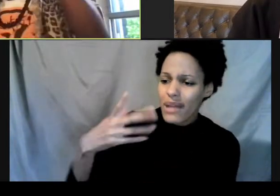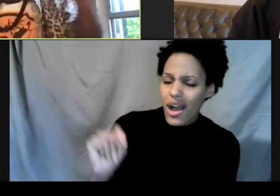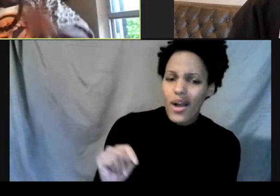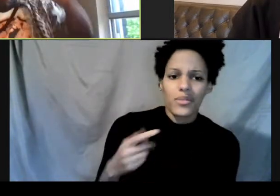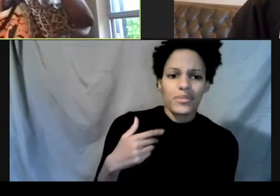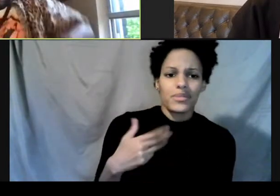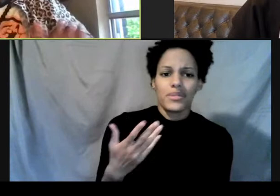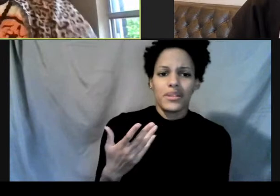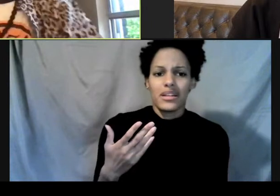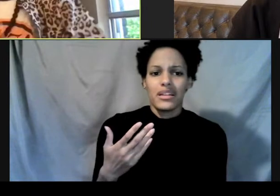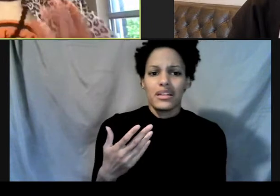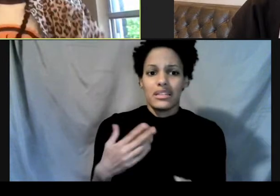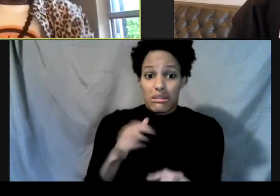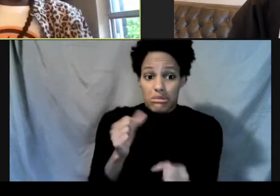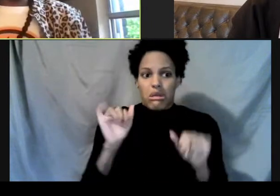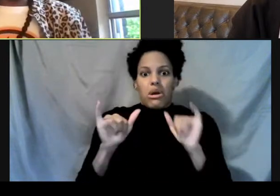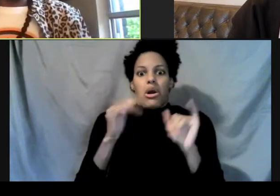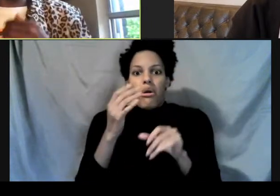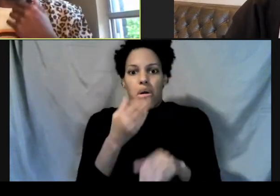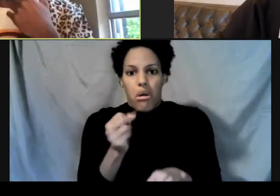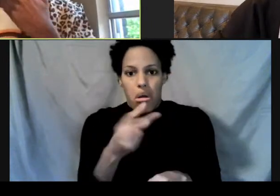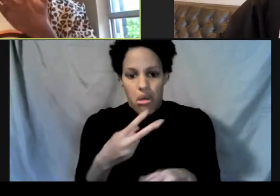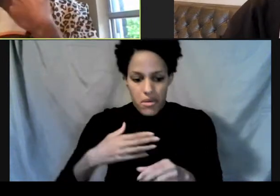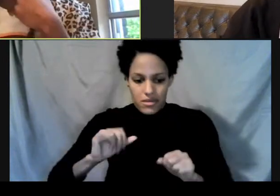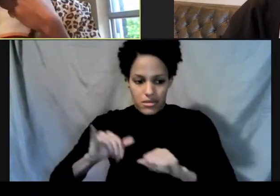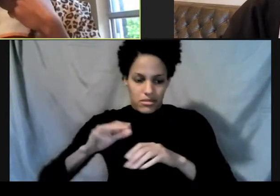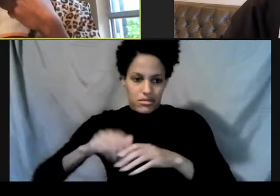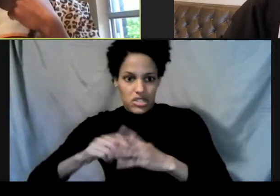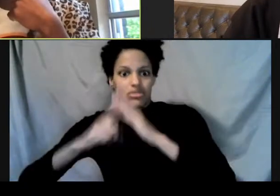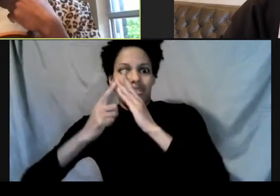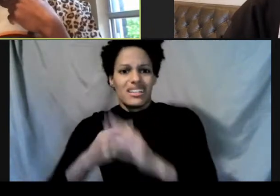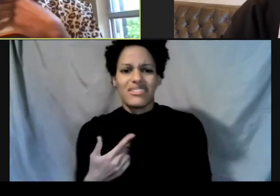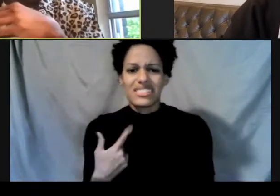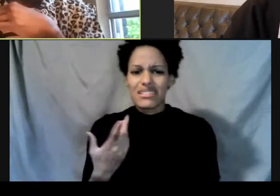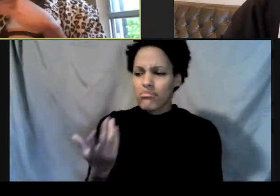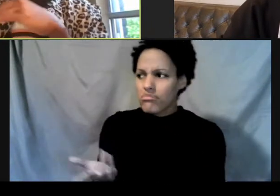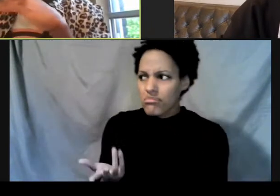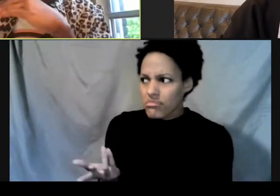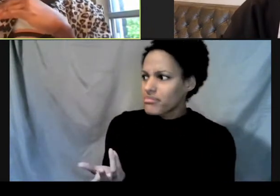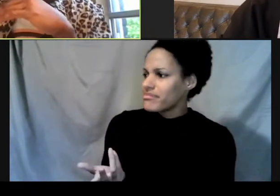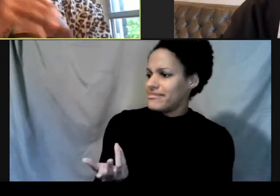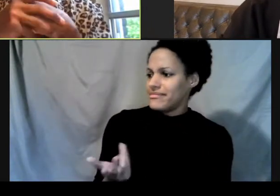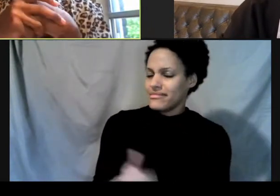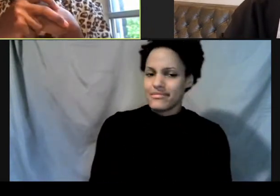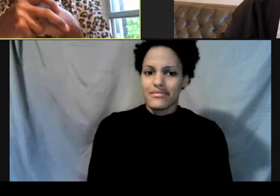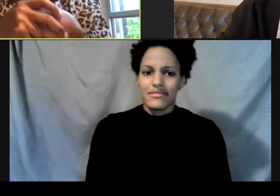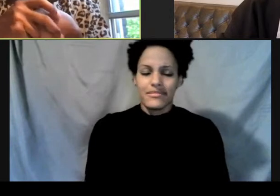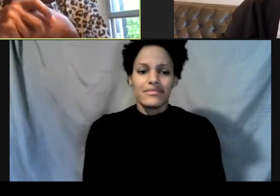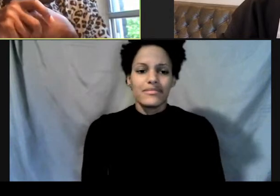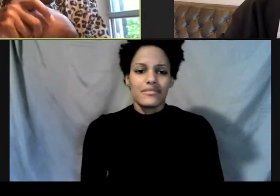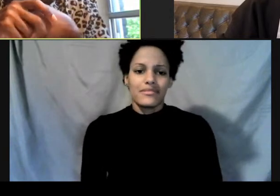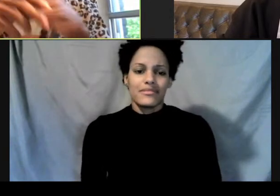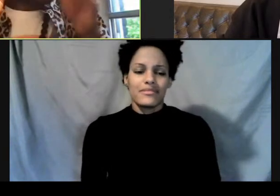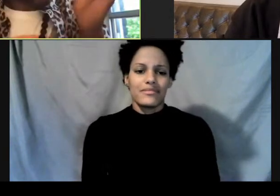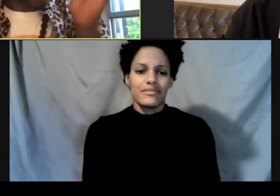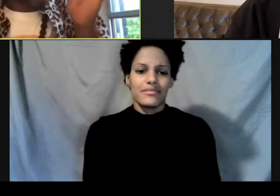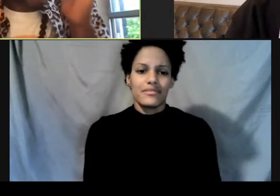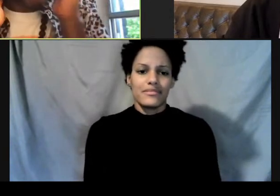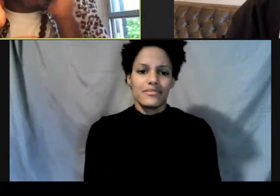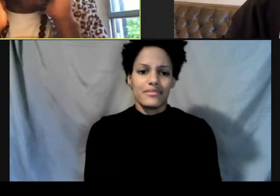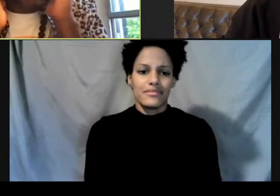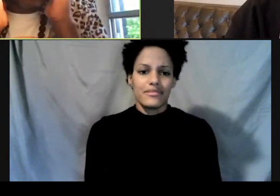And they and then started playing the drums. It was like, yo. And that was, so, it's